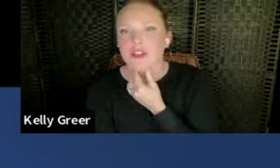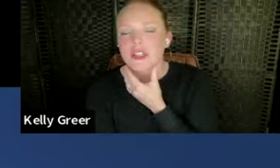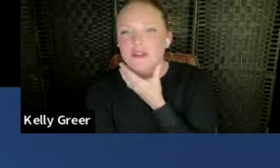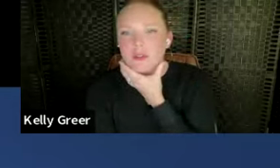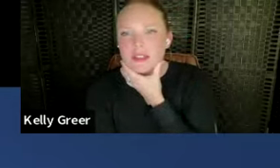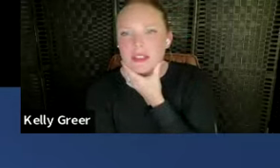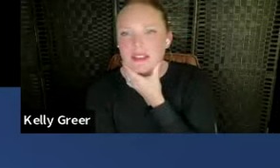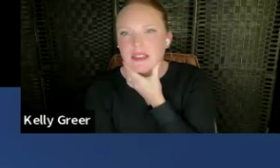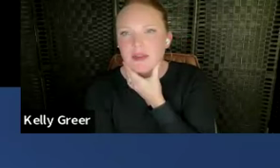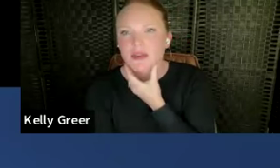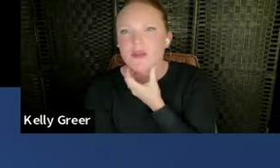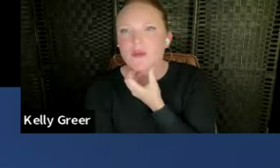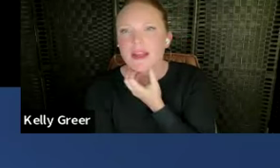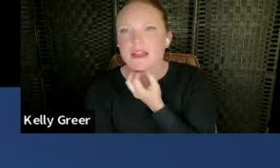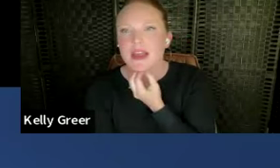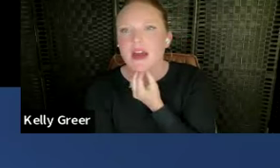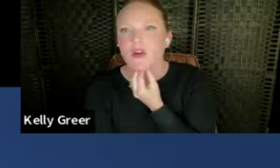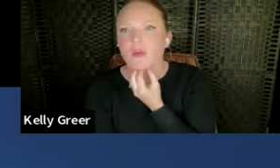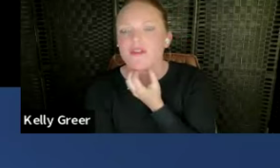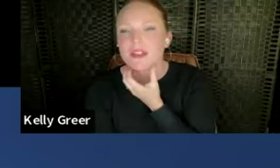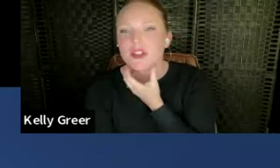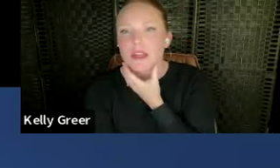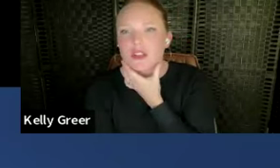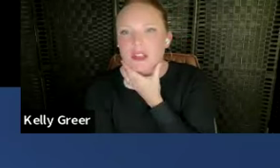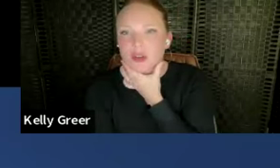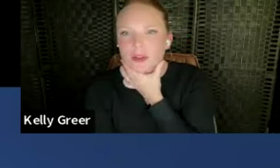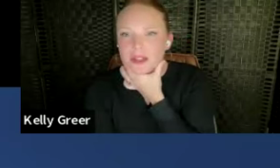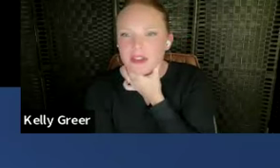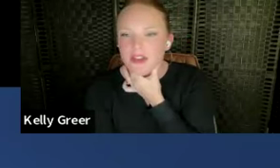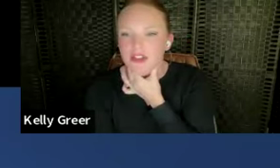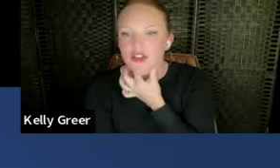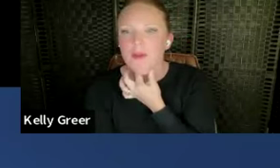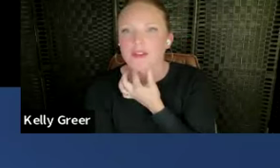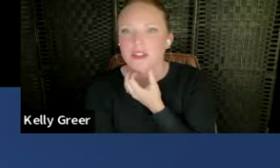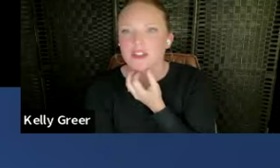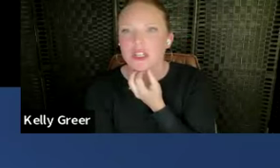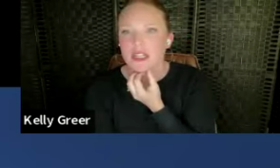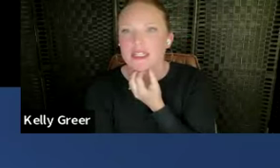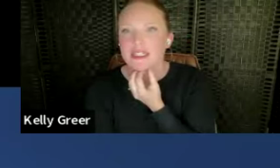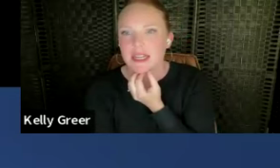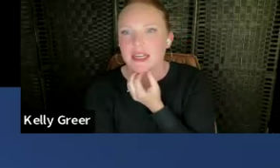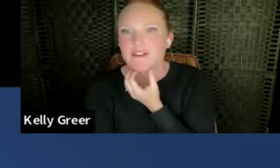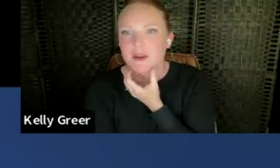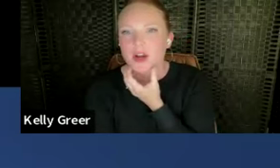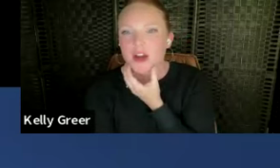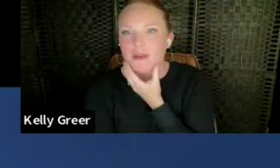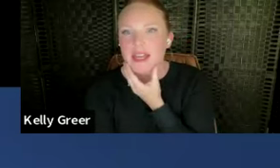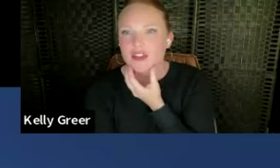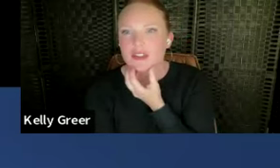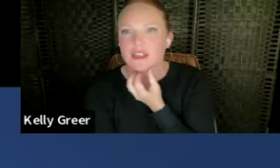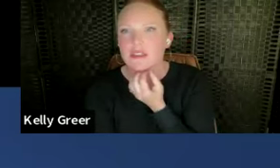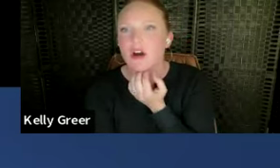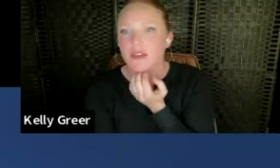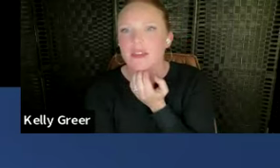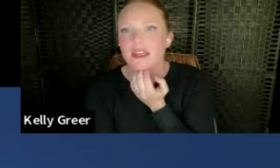we are pushing for this accessibility. Right now, we've been doing just a little bit research, a little bit more research and collecting data from our